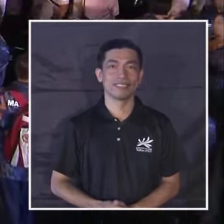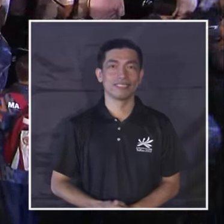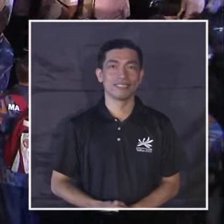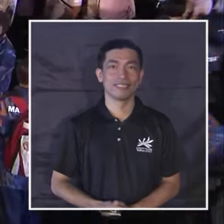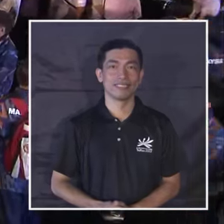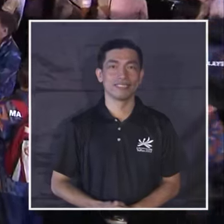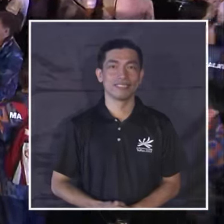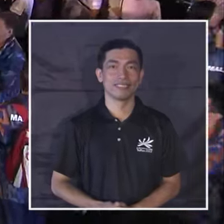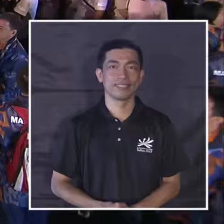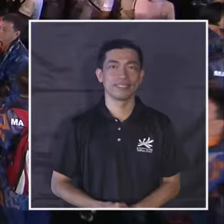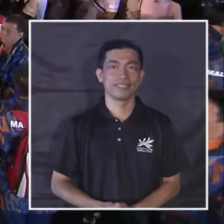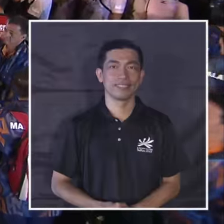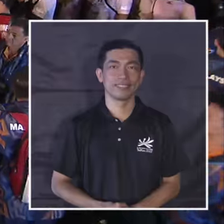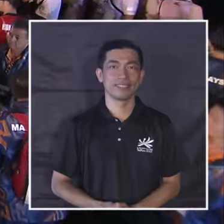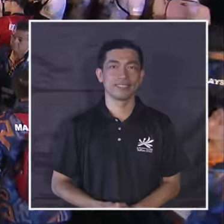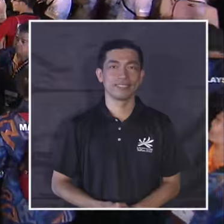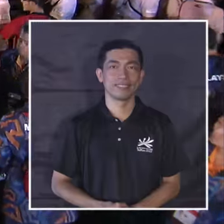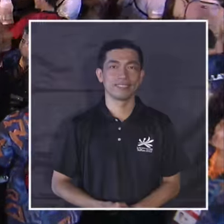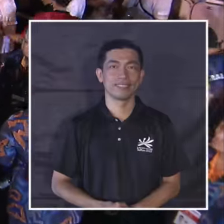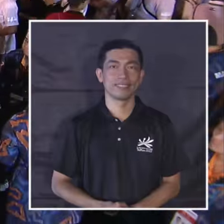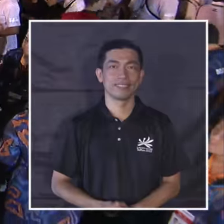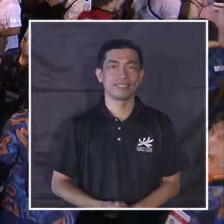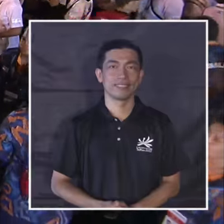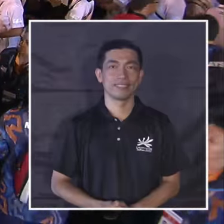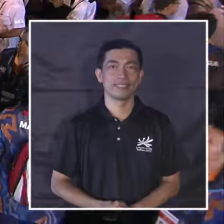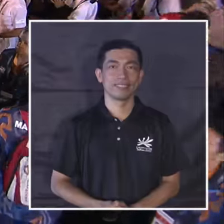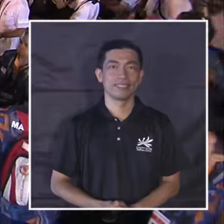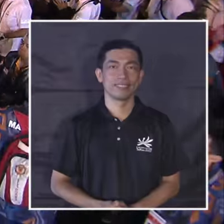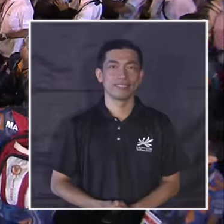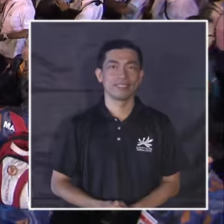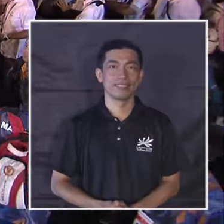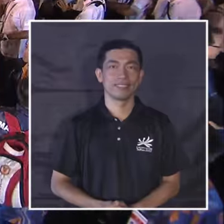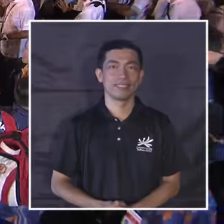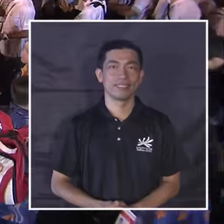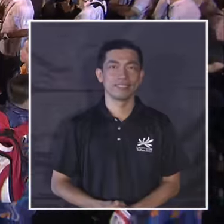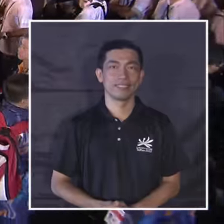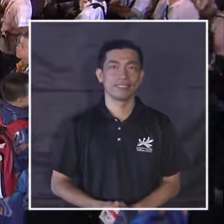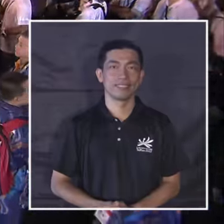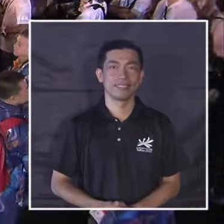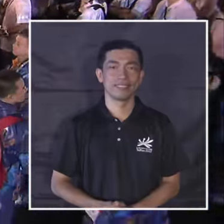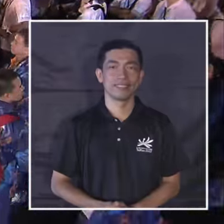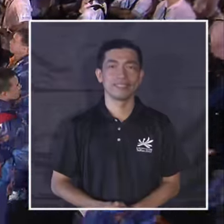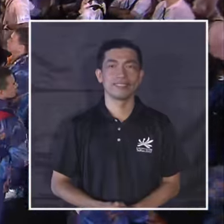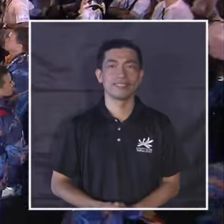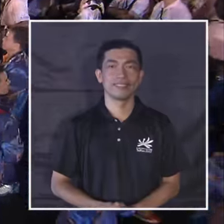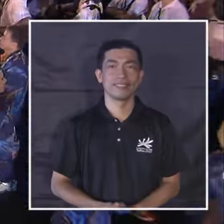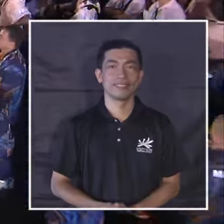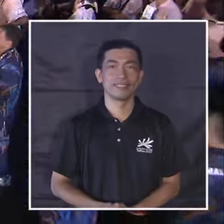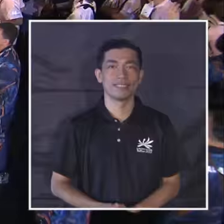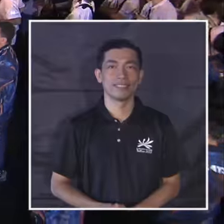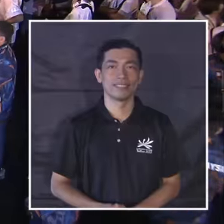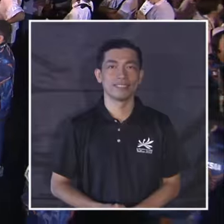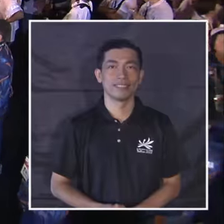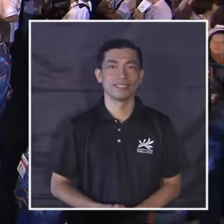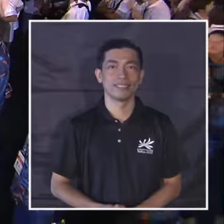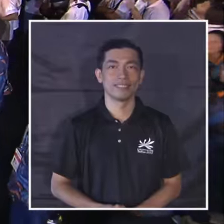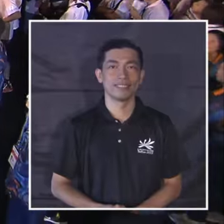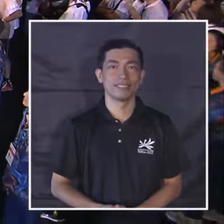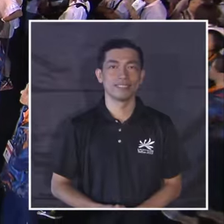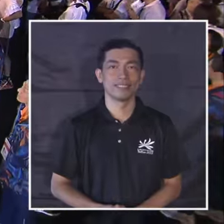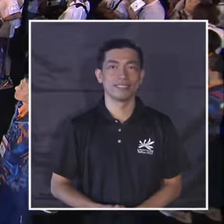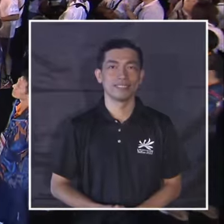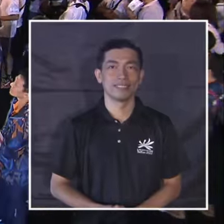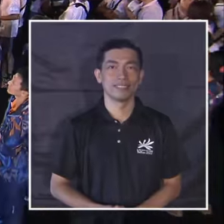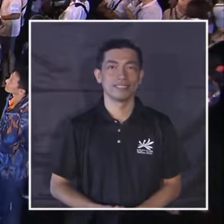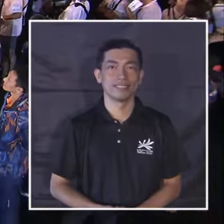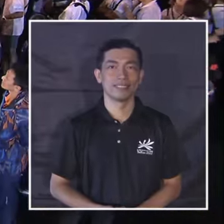Sports Confederation, Mr. Bum. The President Li of the Chinese Taipei Sports Association of the